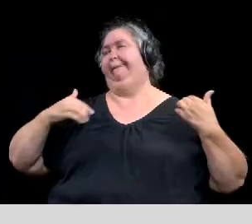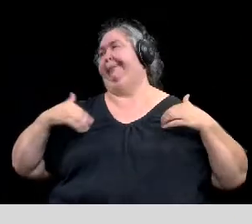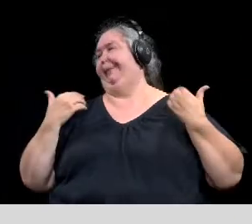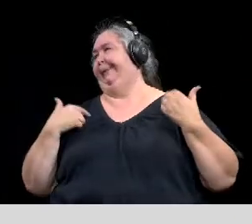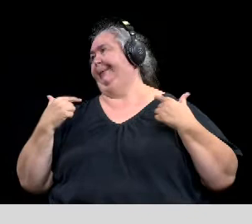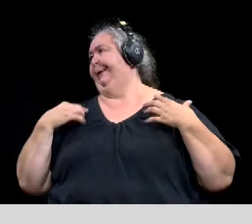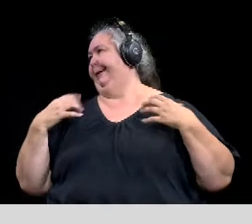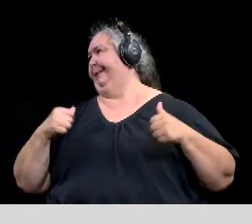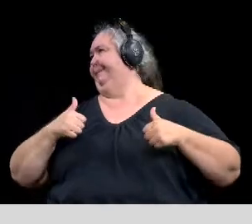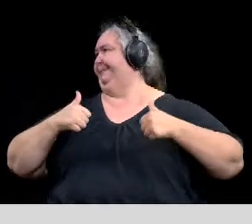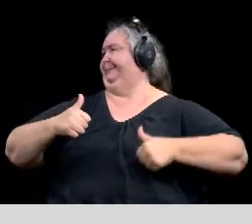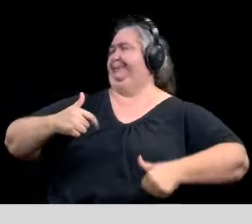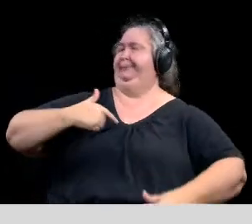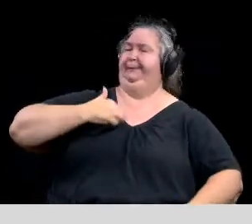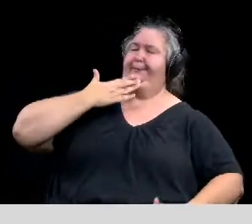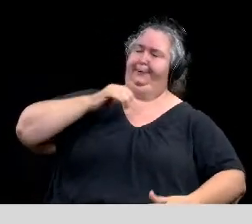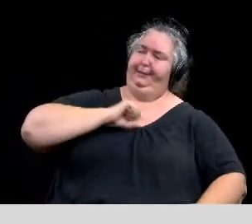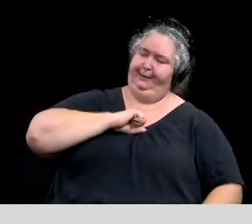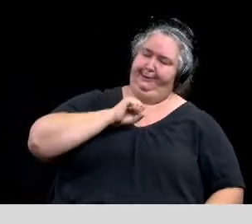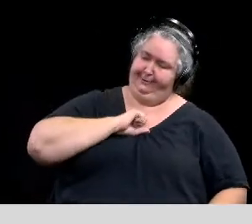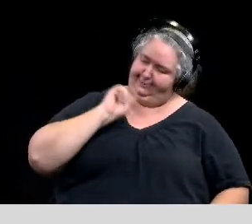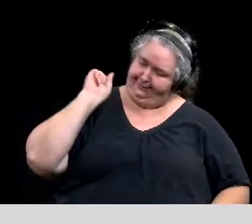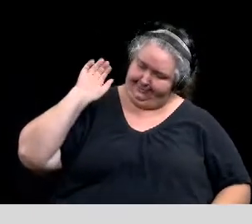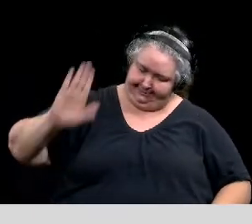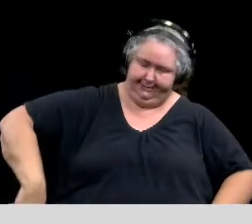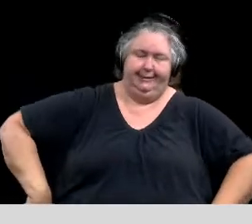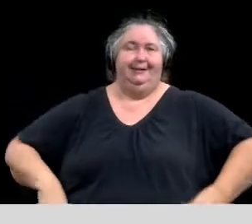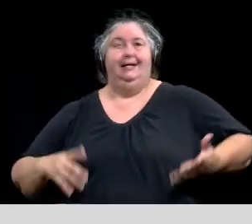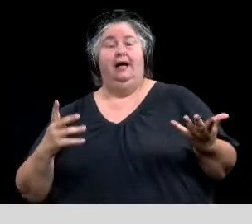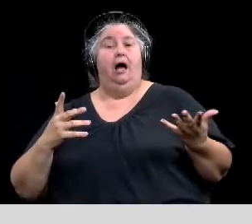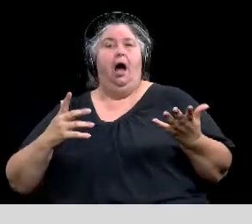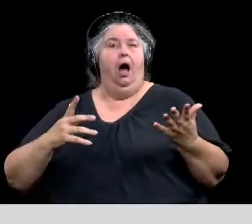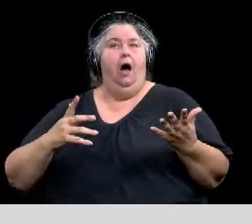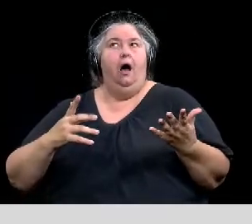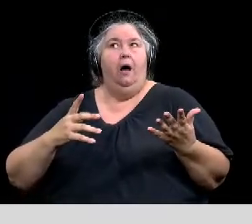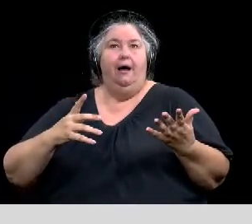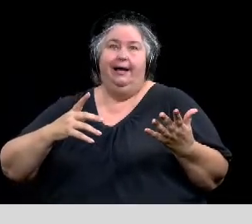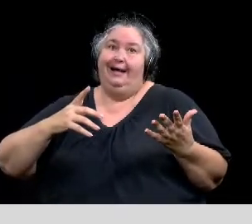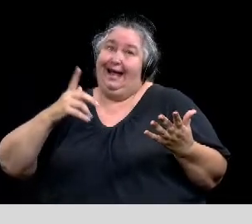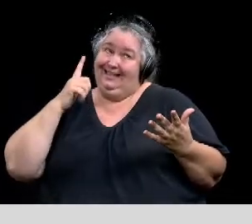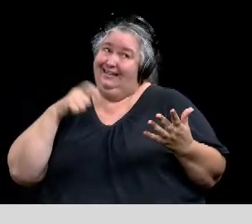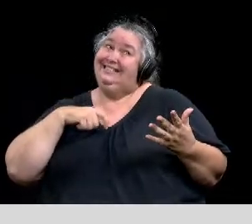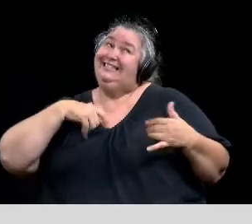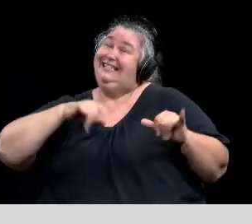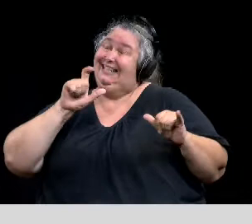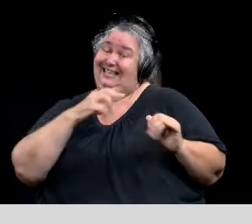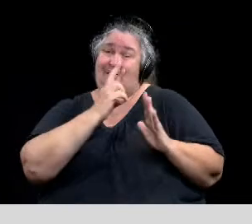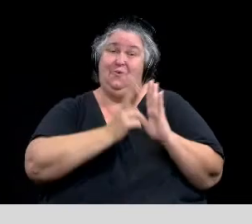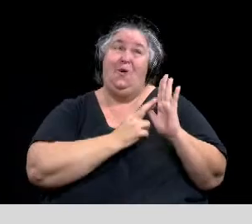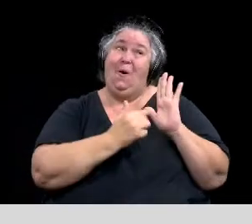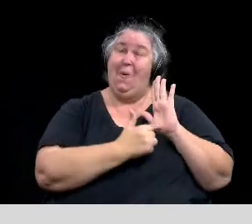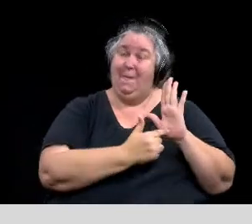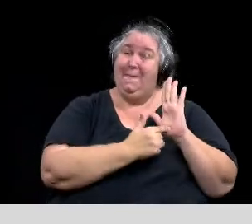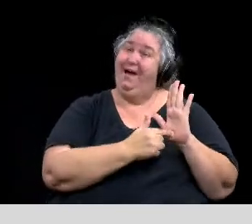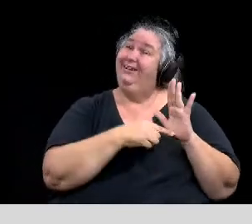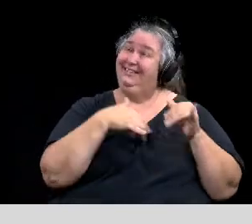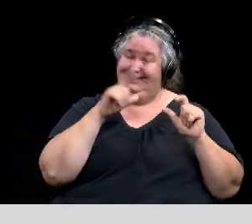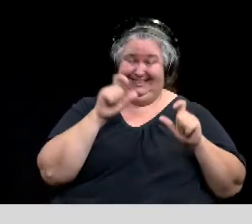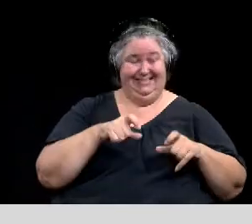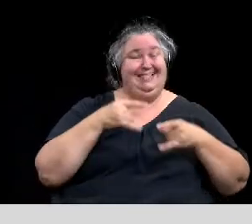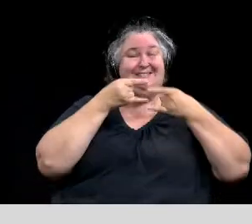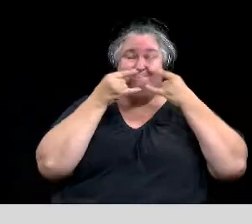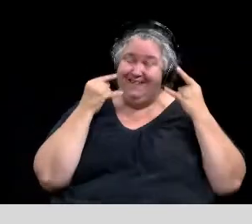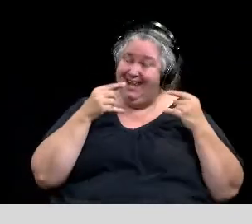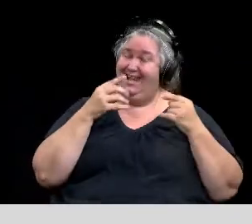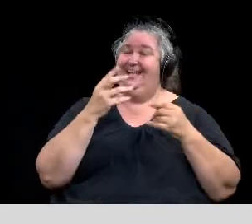it's about community health, is really imperative. And then I think role modeling is just so key to